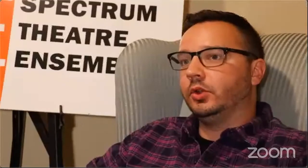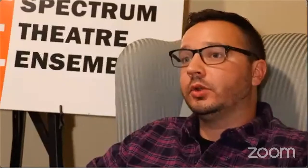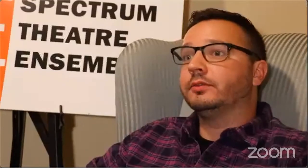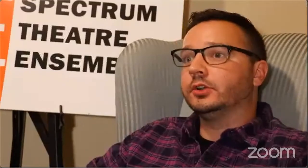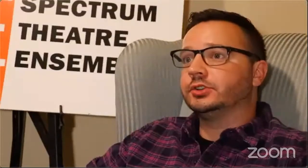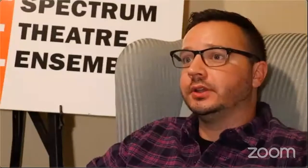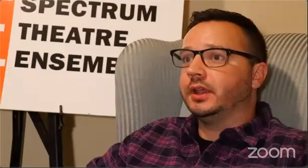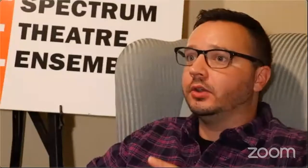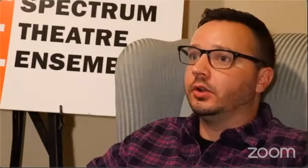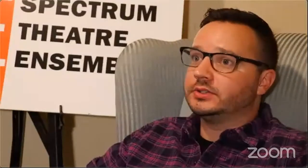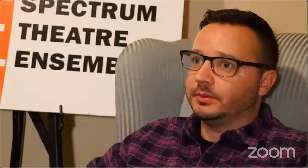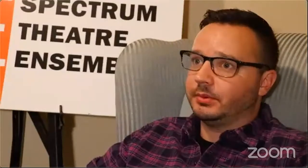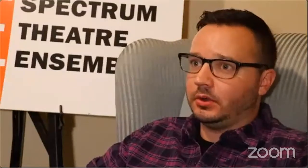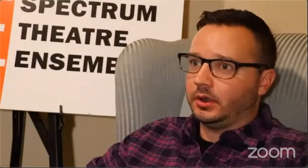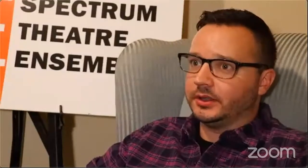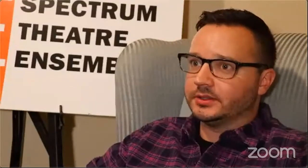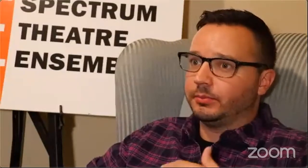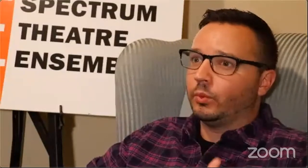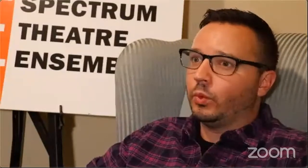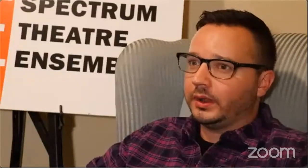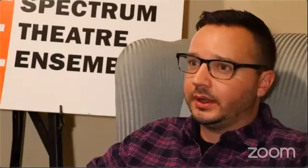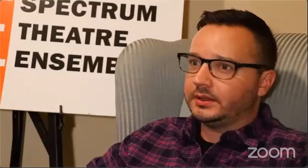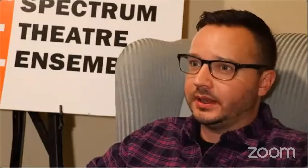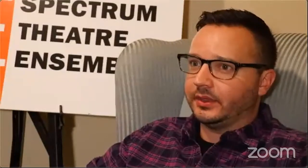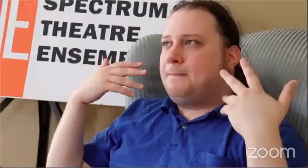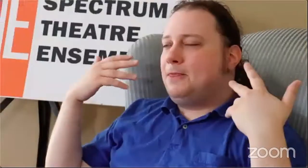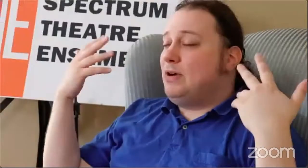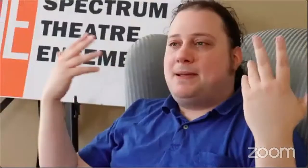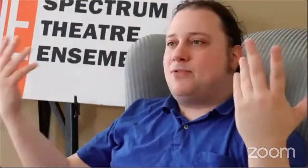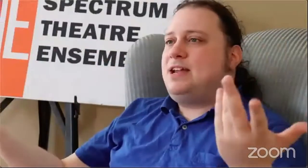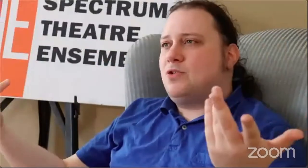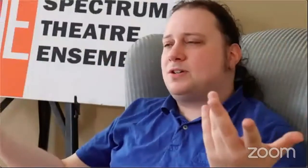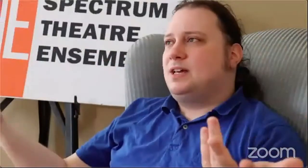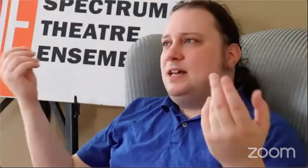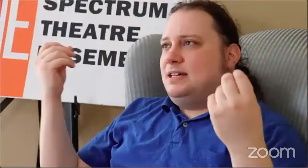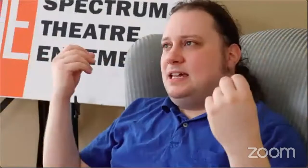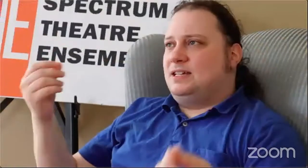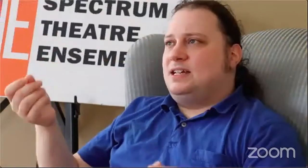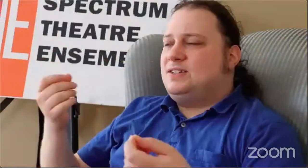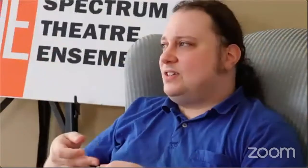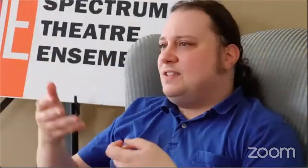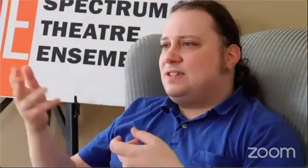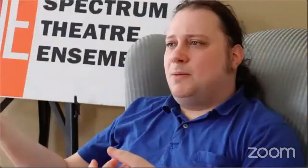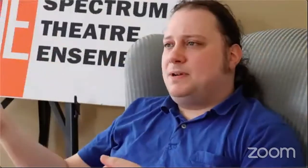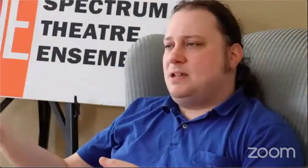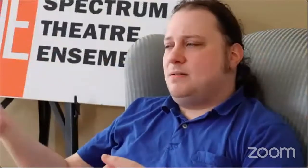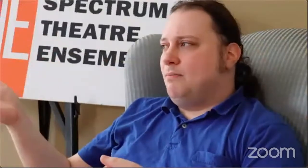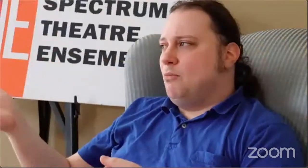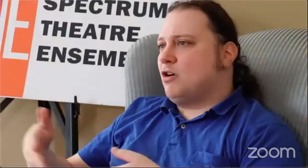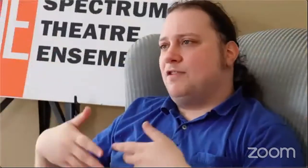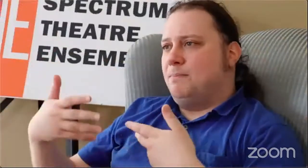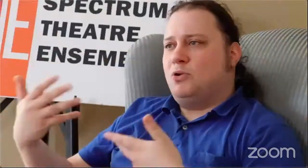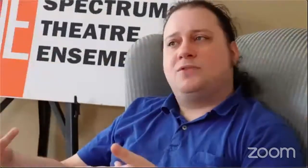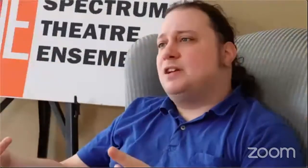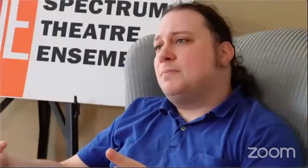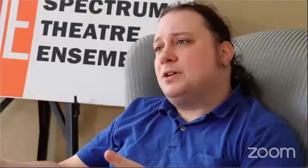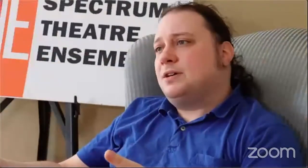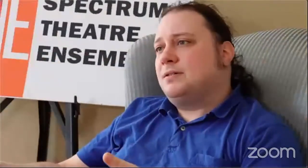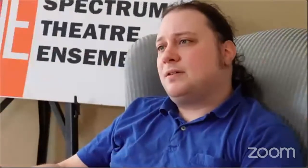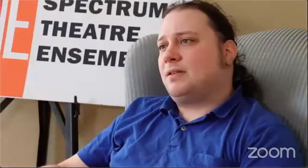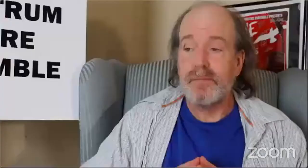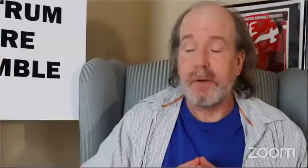taking neurodivergent and neurotypical artists, working together. The way my brain works, it is to this company more of a boon